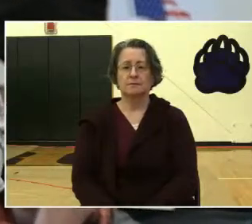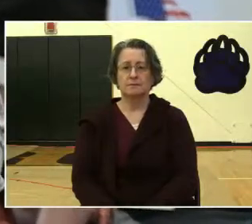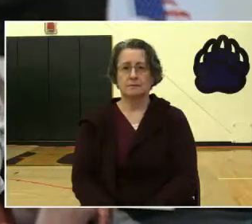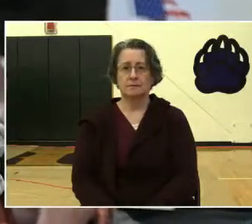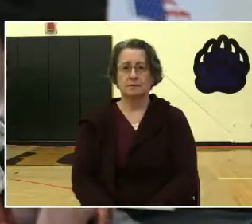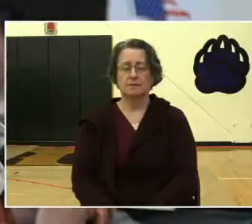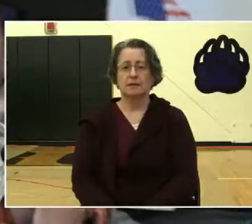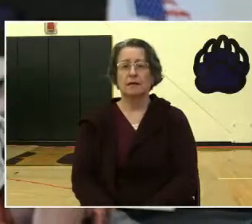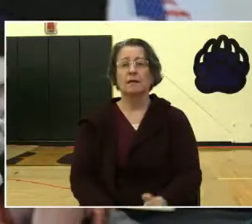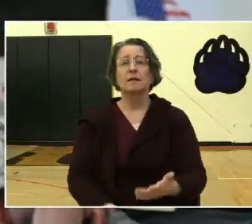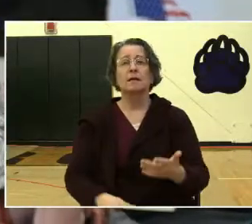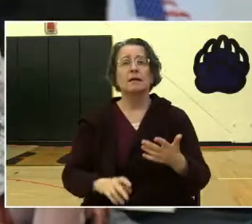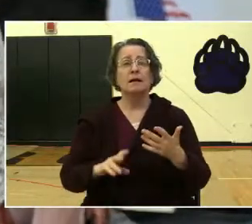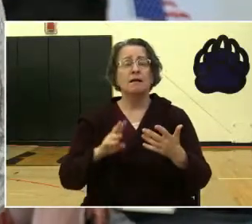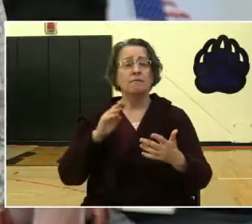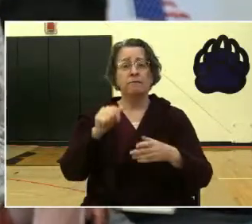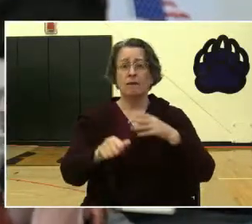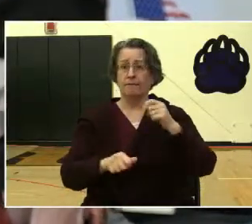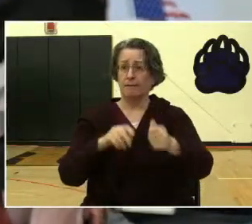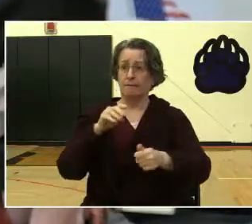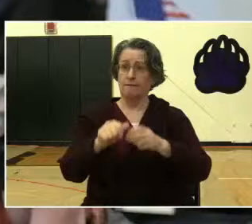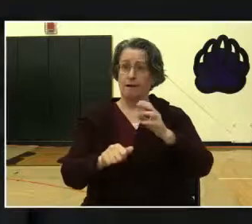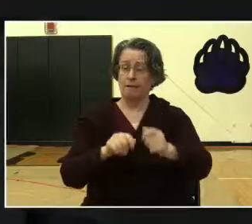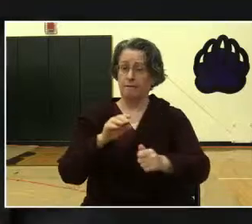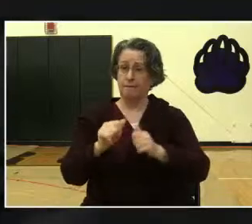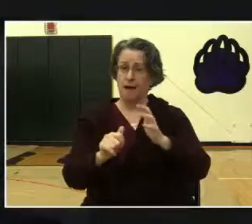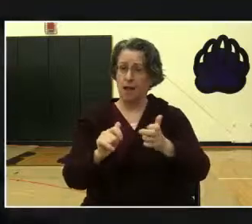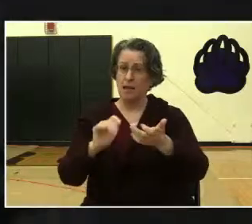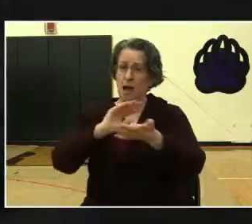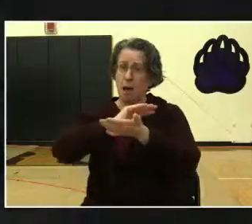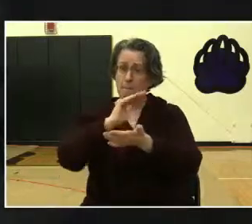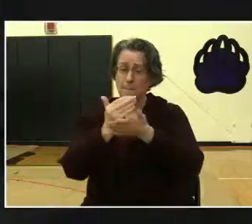um is caring for each other thank